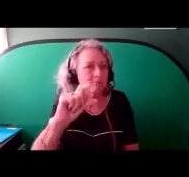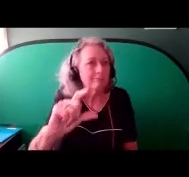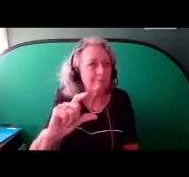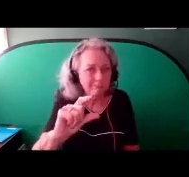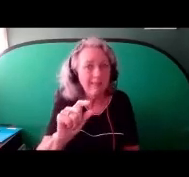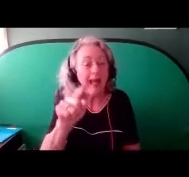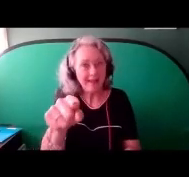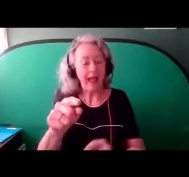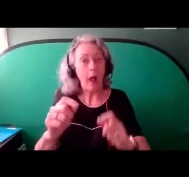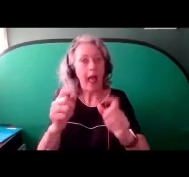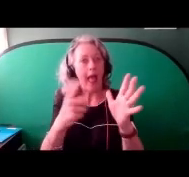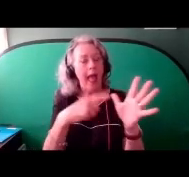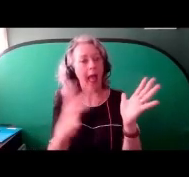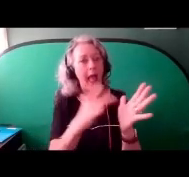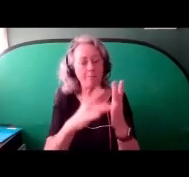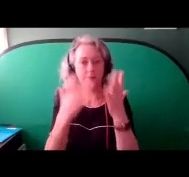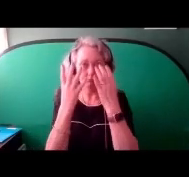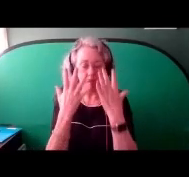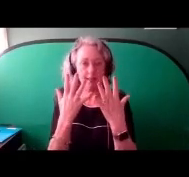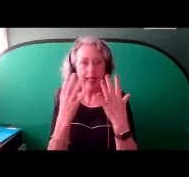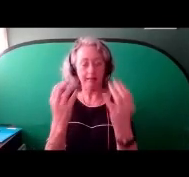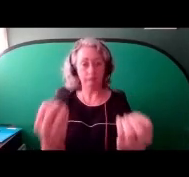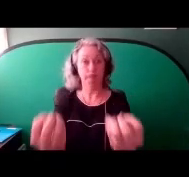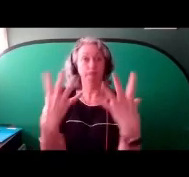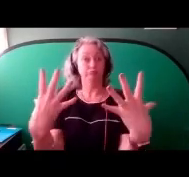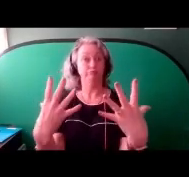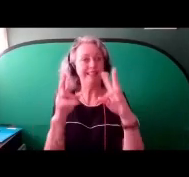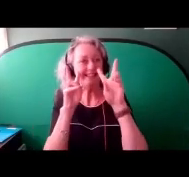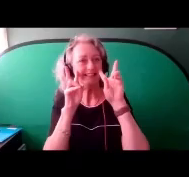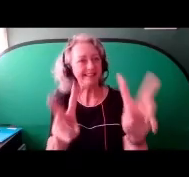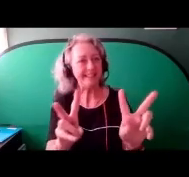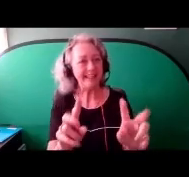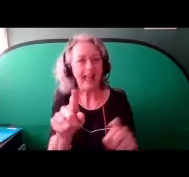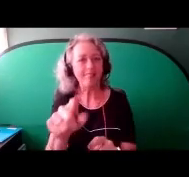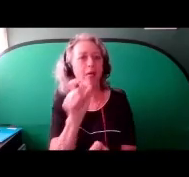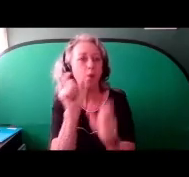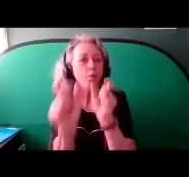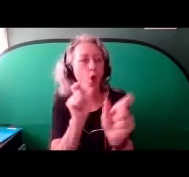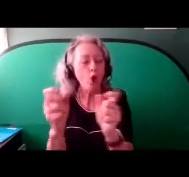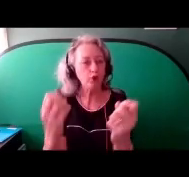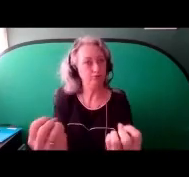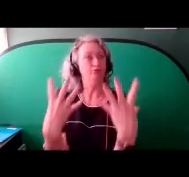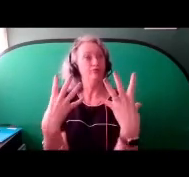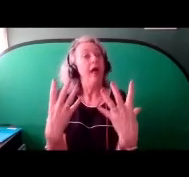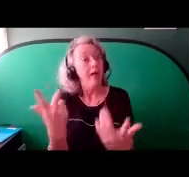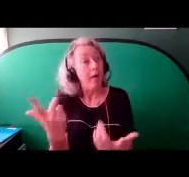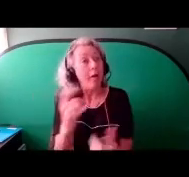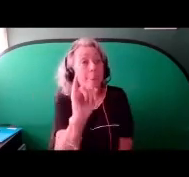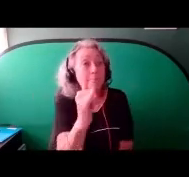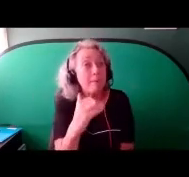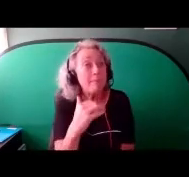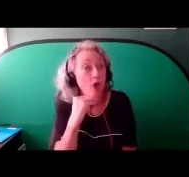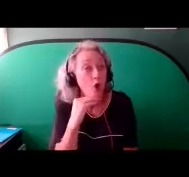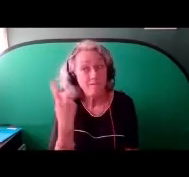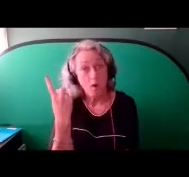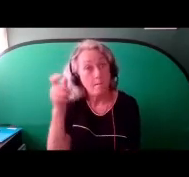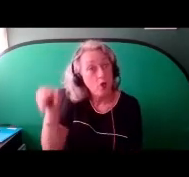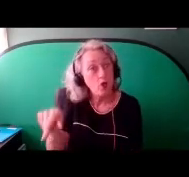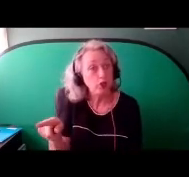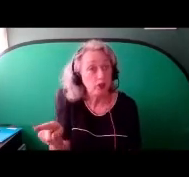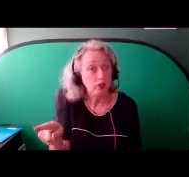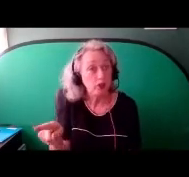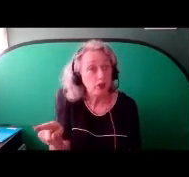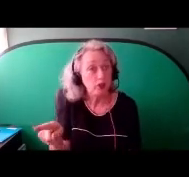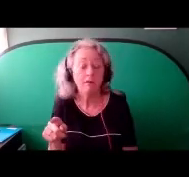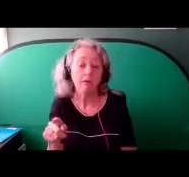are standing out, and then also you've made the text nice and big and large, and that could be enough for someone, because that larger text is going to be, you know,